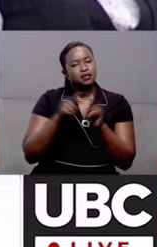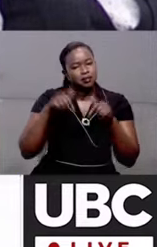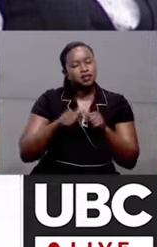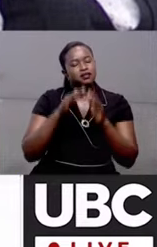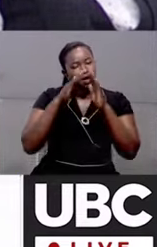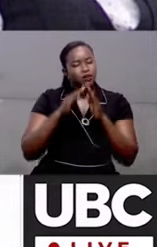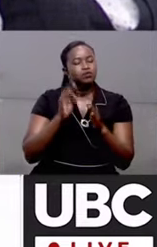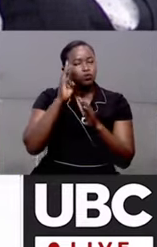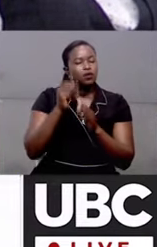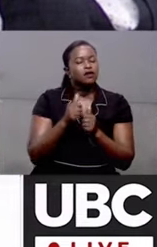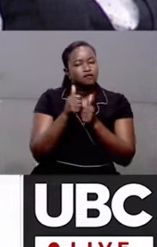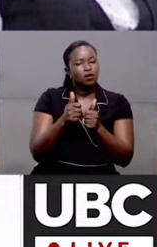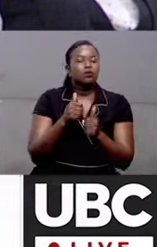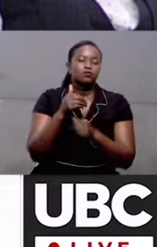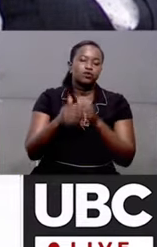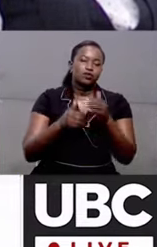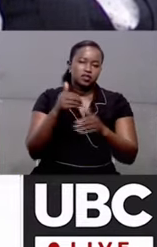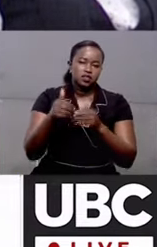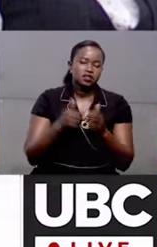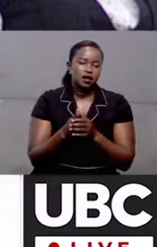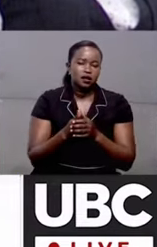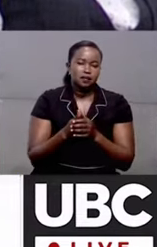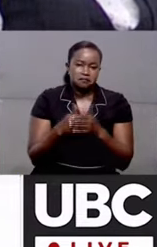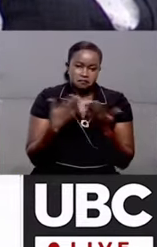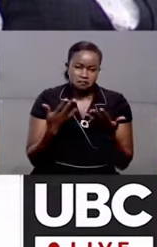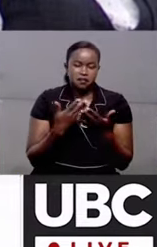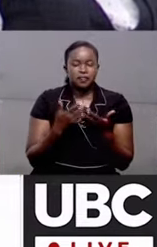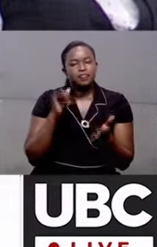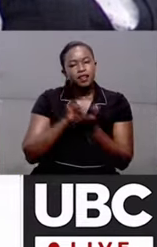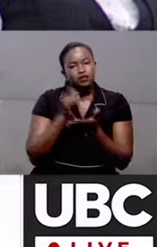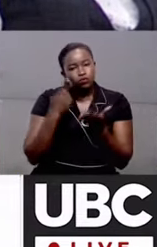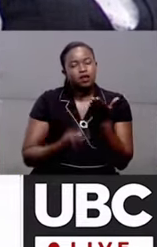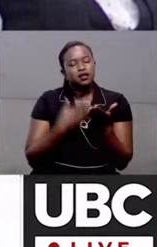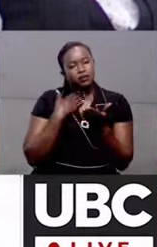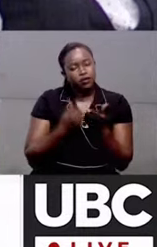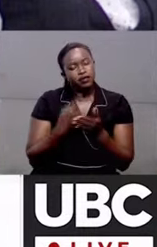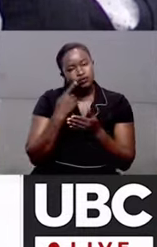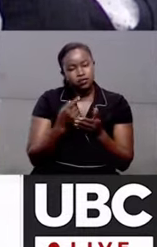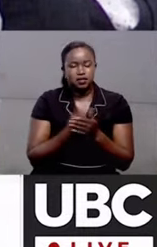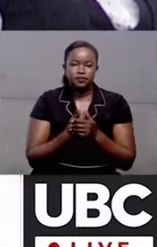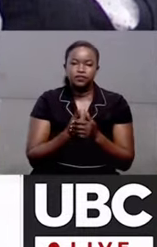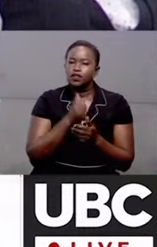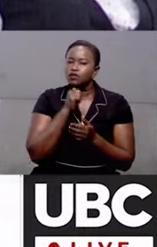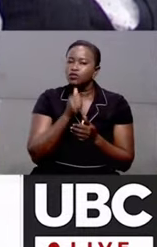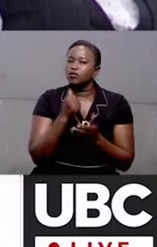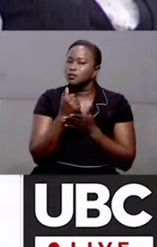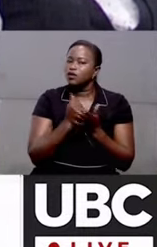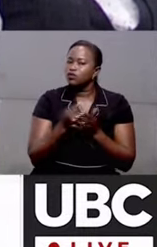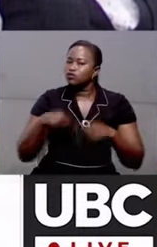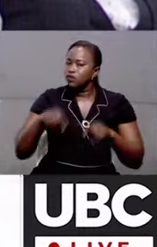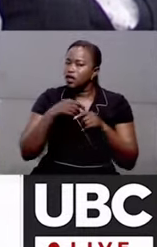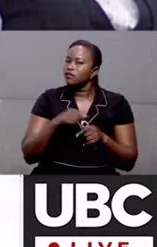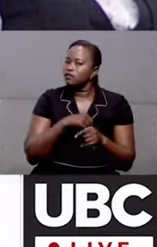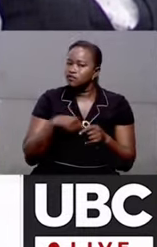entertain and follow the procedures of an enactment. That's what I wanted to submit. It's not that we are rejecting, yes. But...